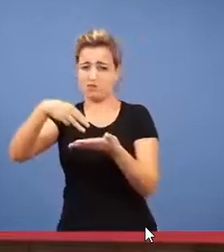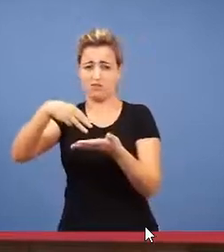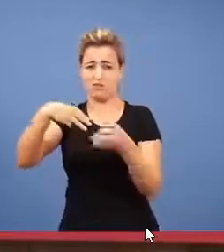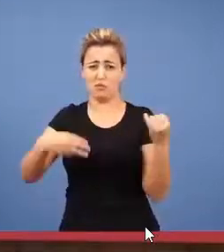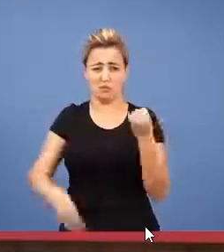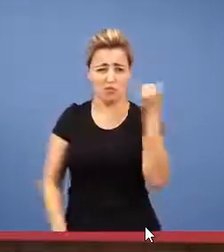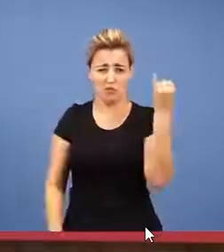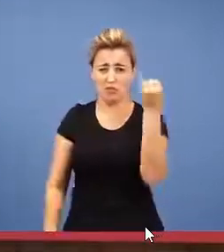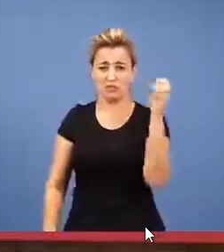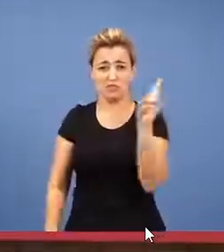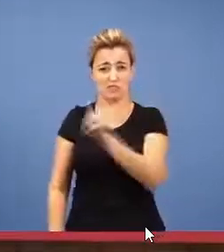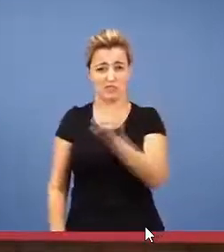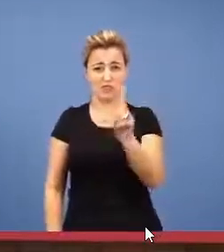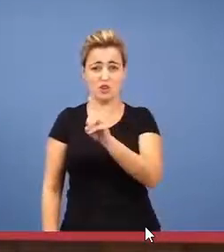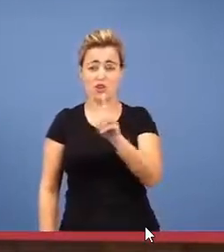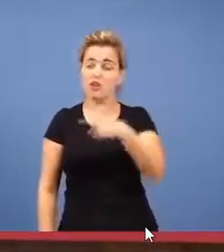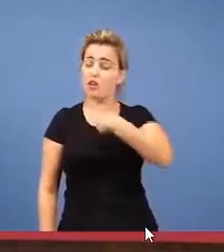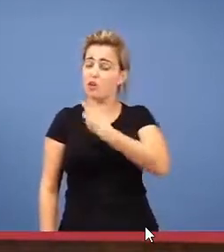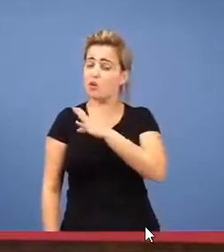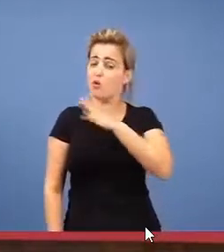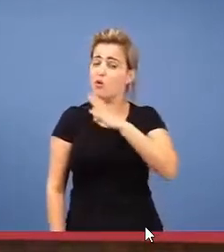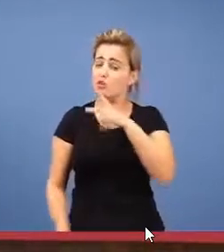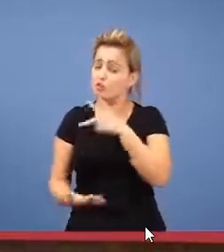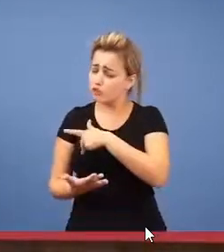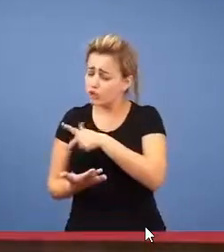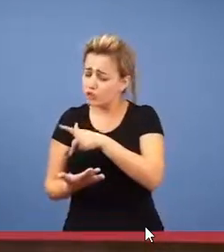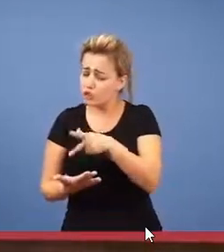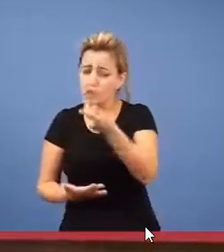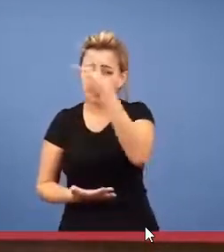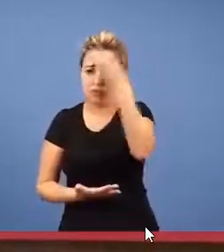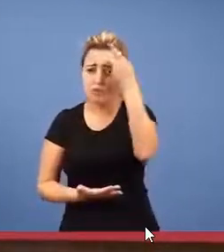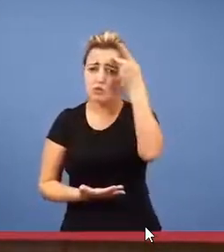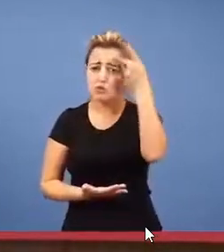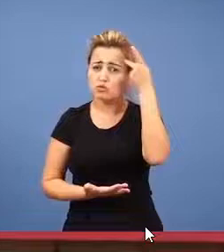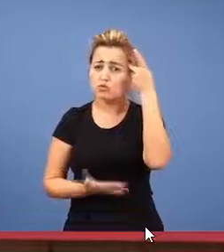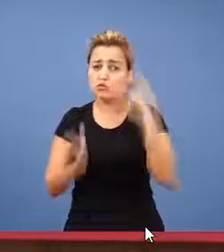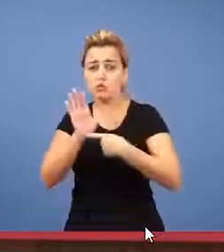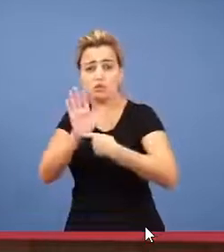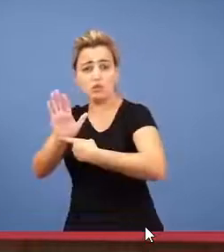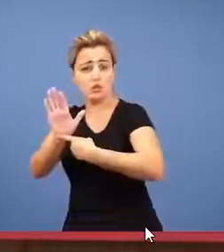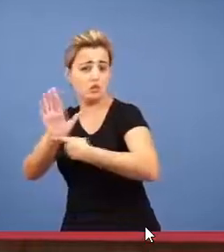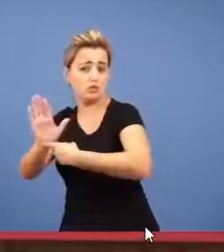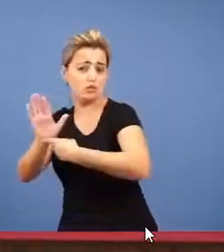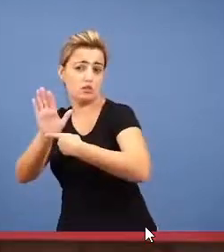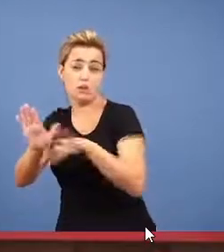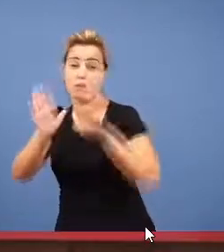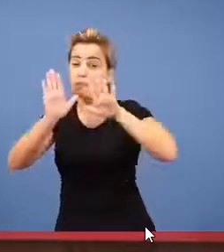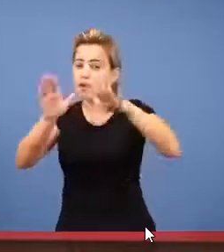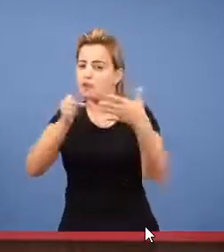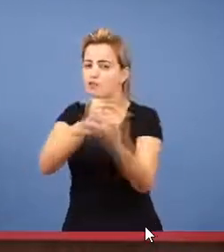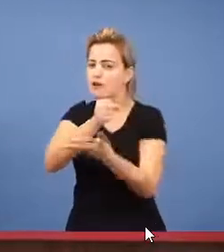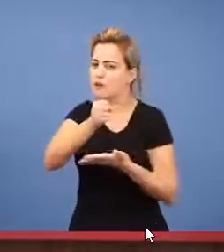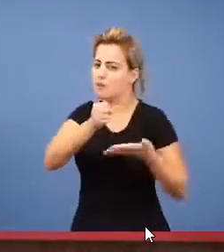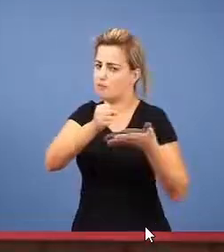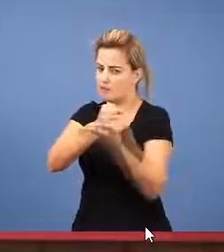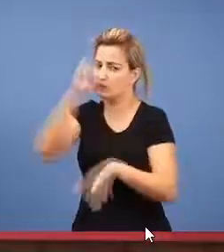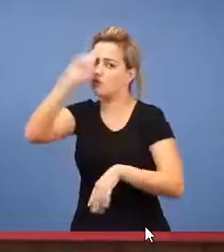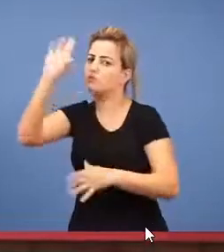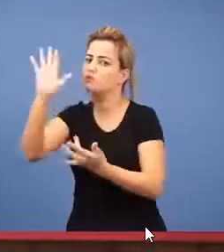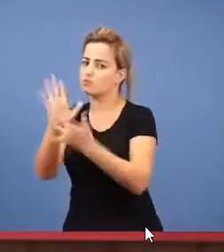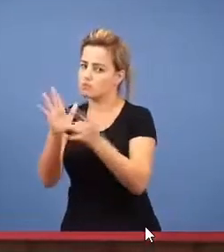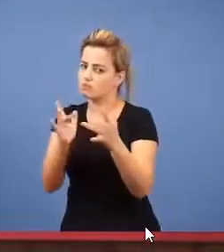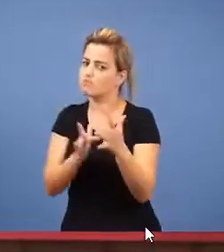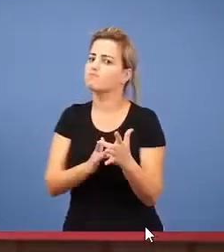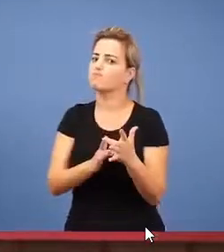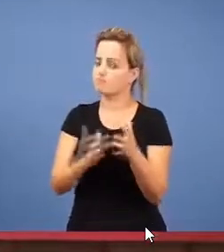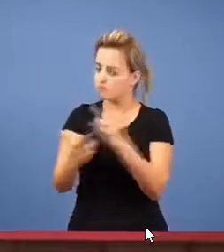know many people who sank the church instead of founding the church. But who I know how many people who